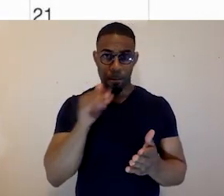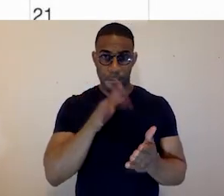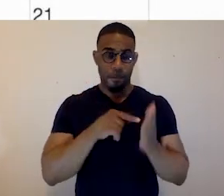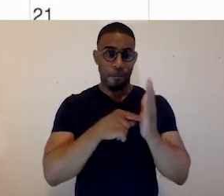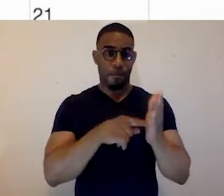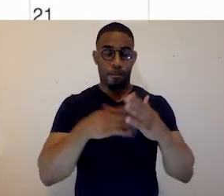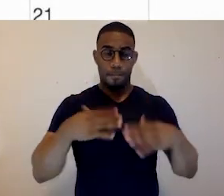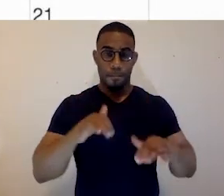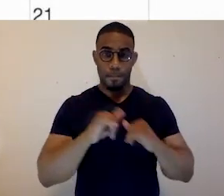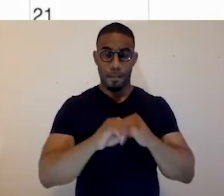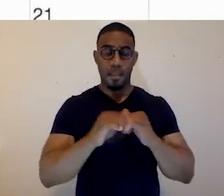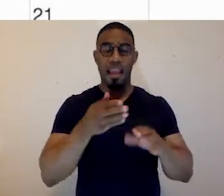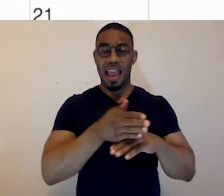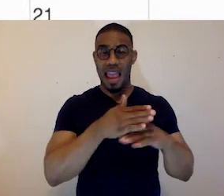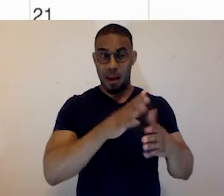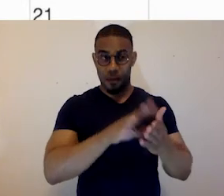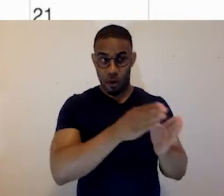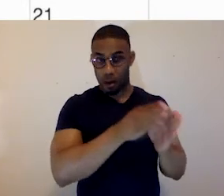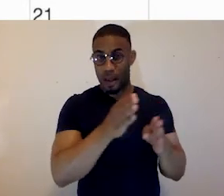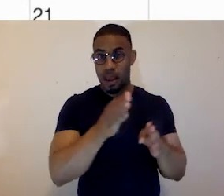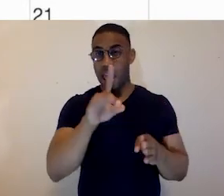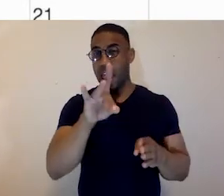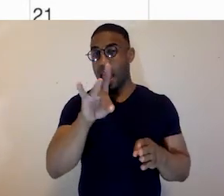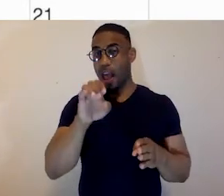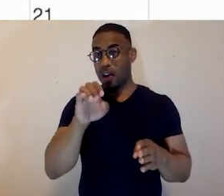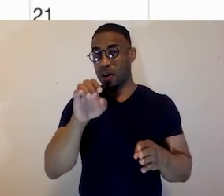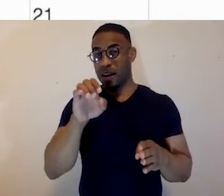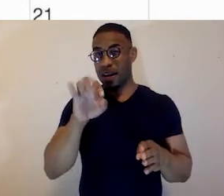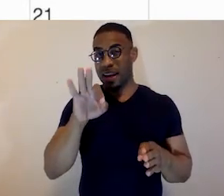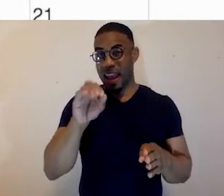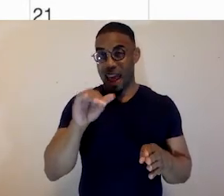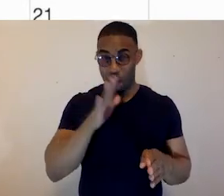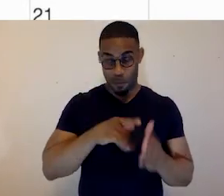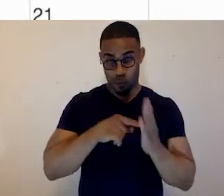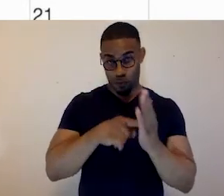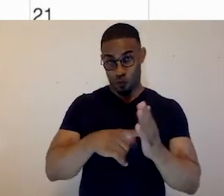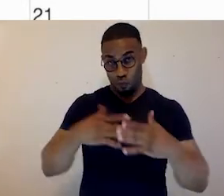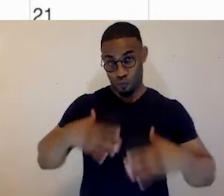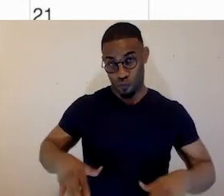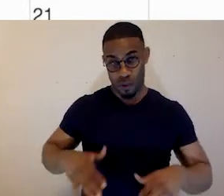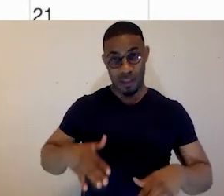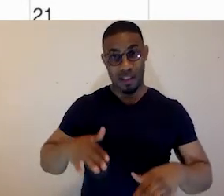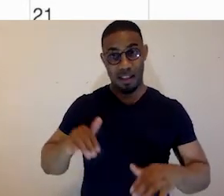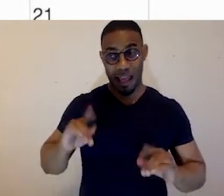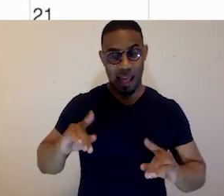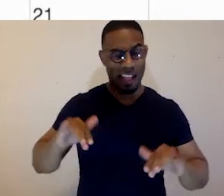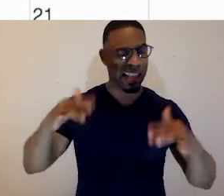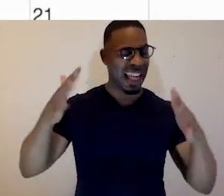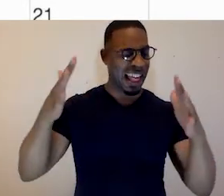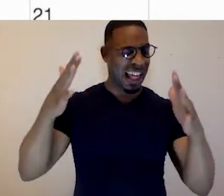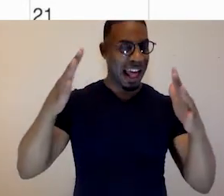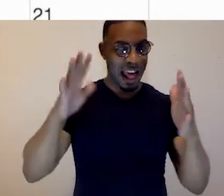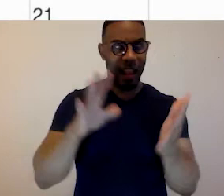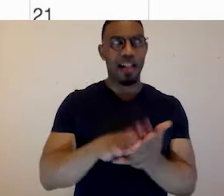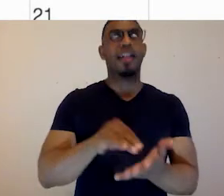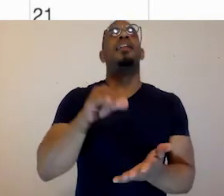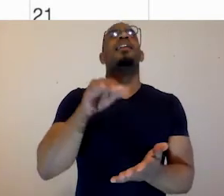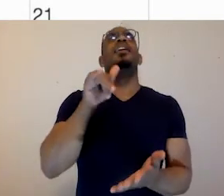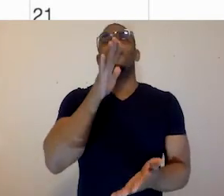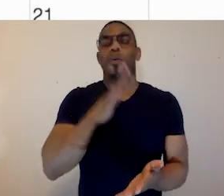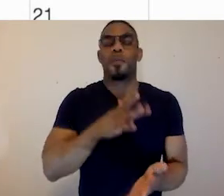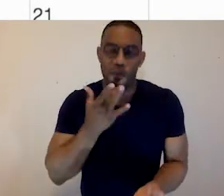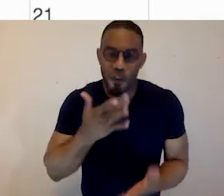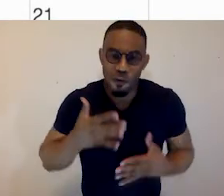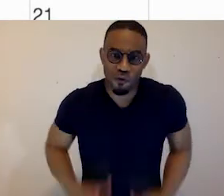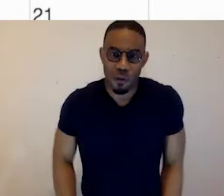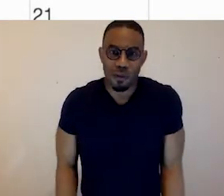ad. And then after learning, 890 women were shown the dress ad. So yay, it learned that the women prefer